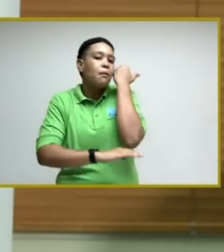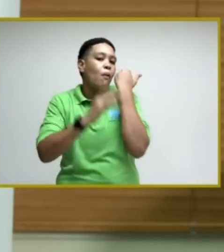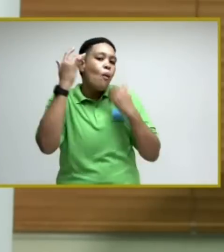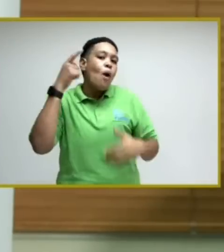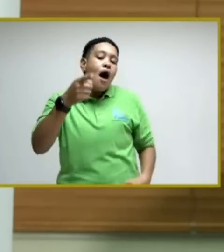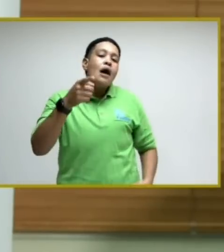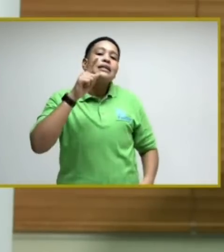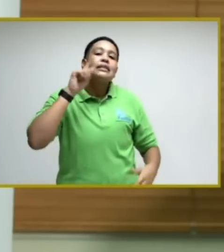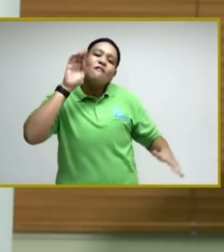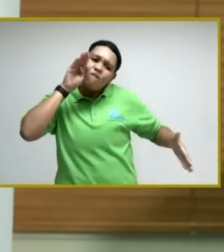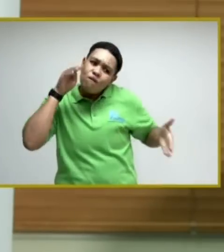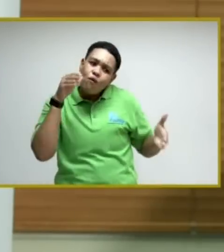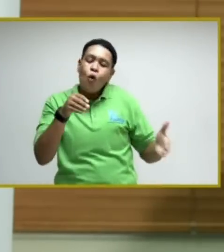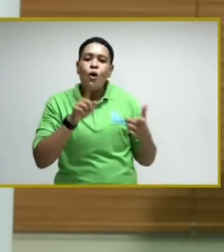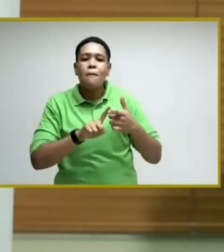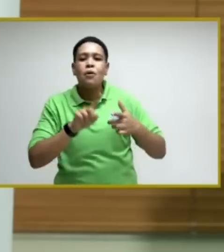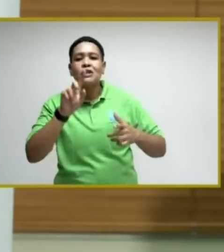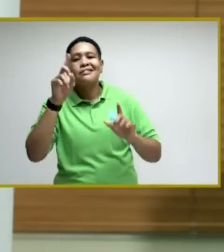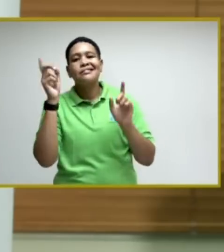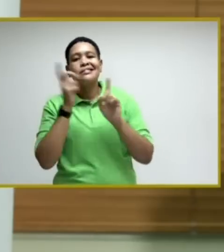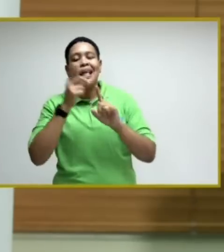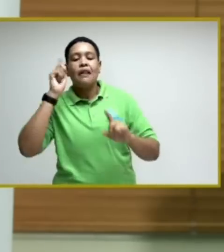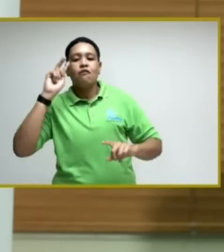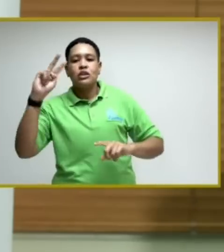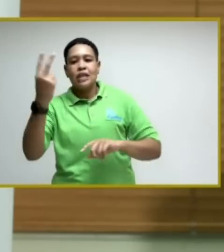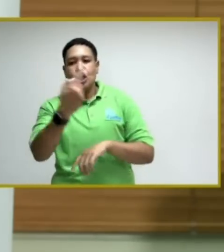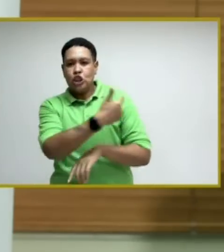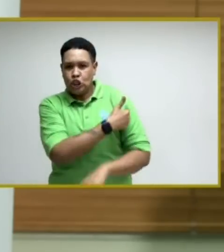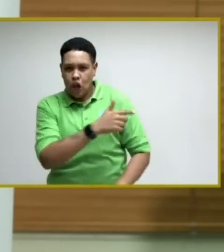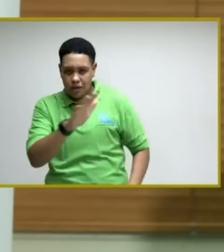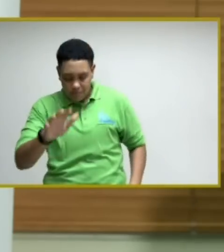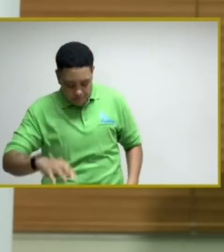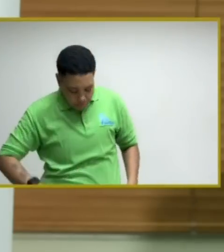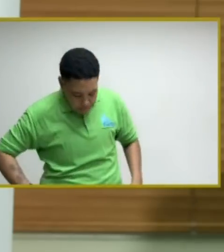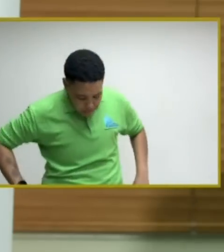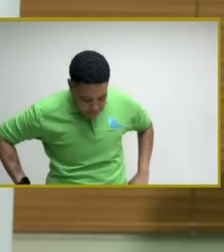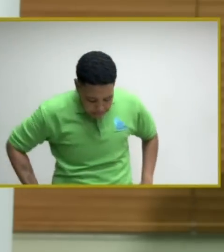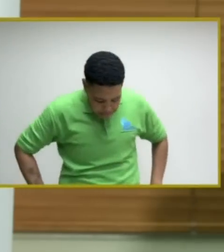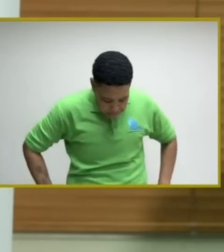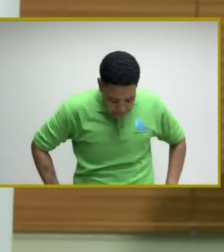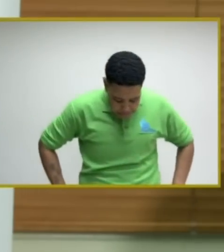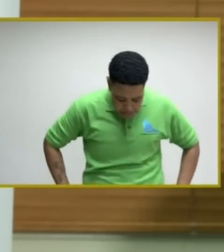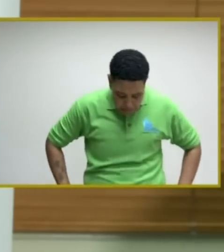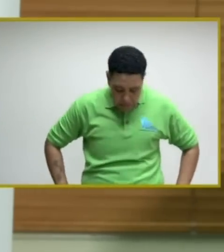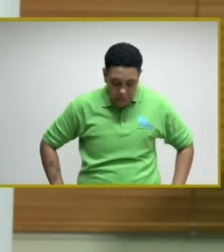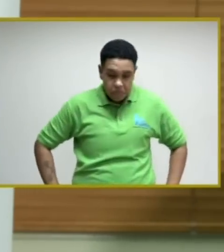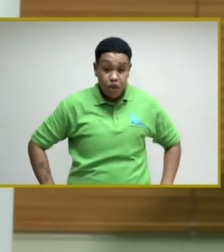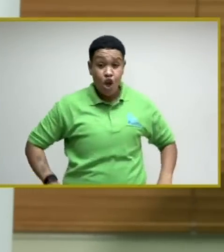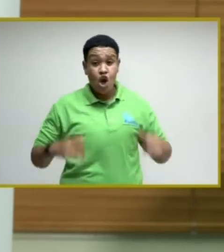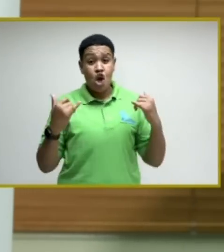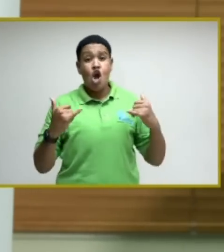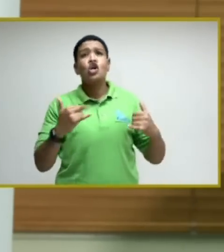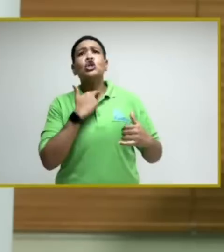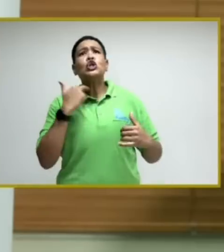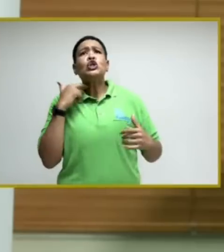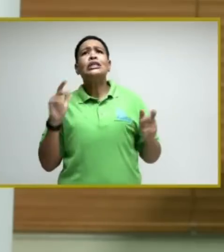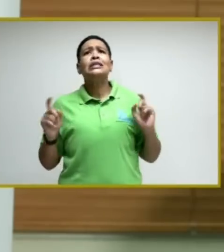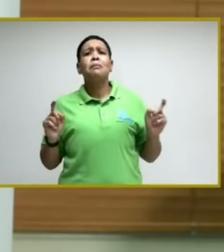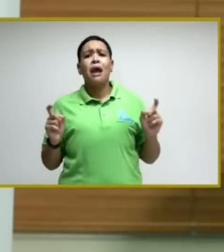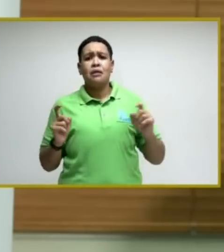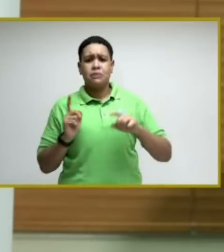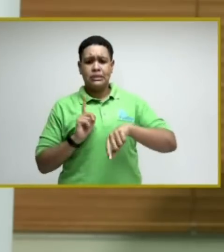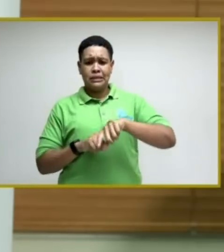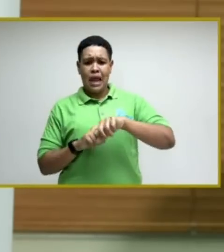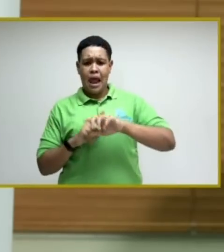the focus and the due dates for second dose. Critically, the current risk management protocols, notably the curfews and